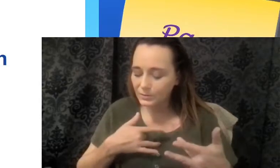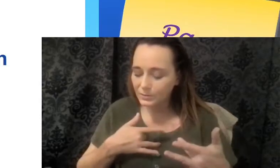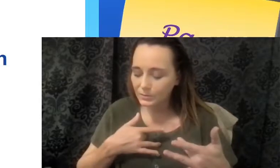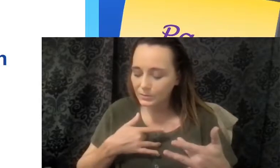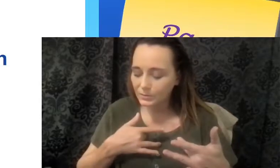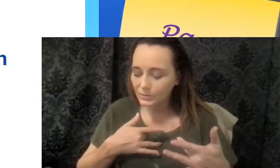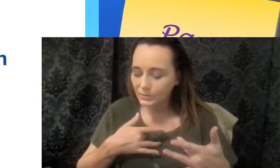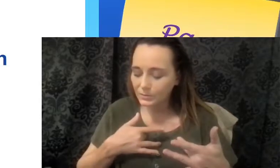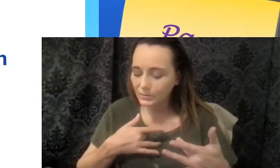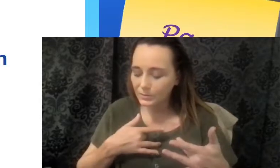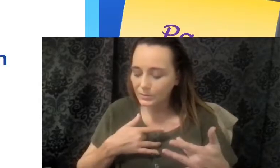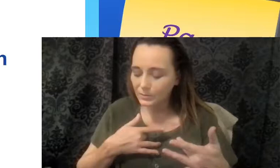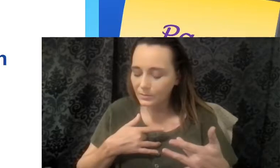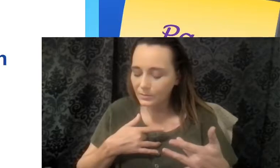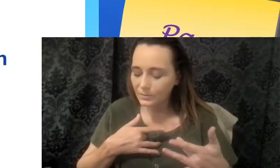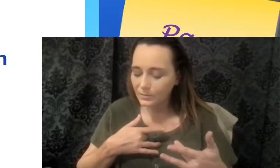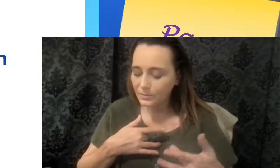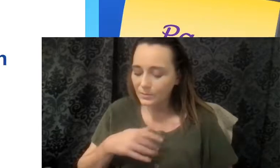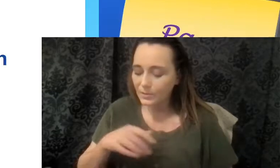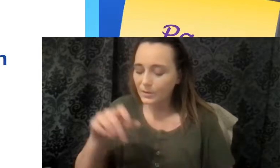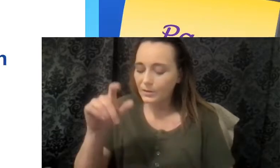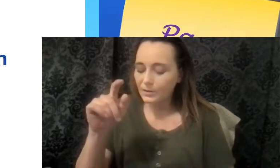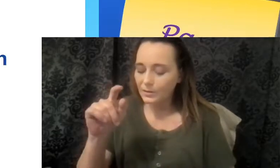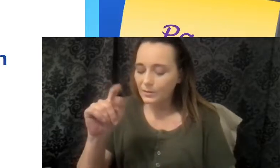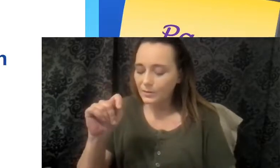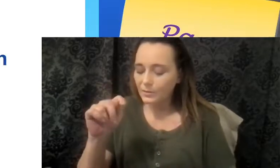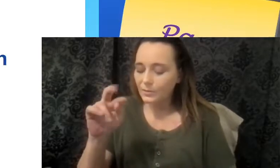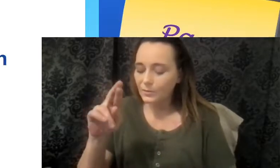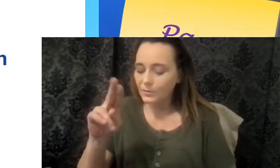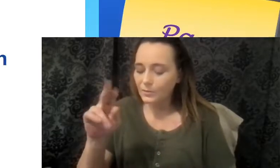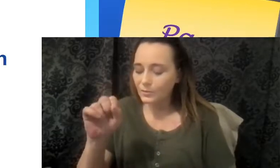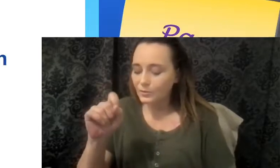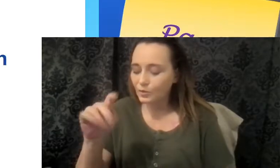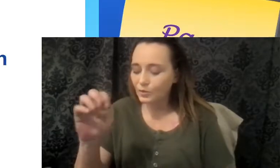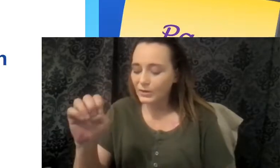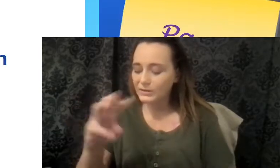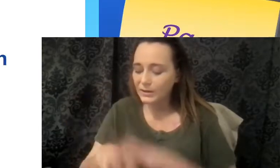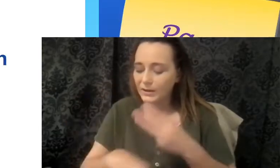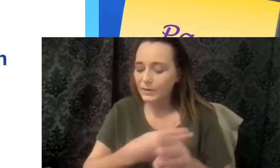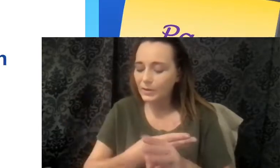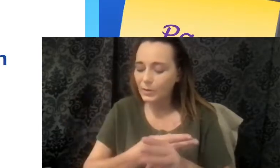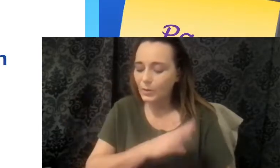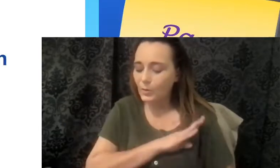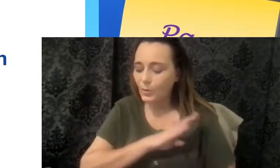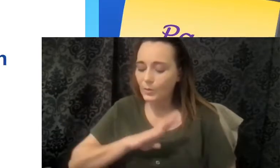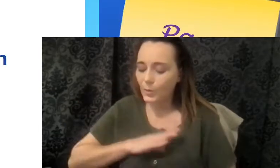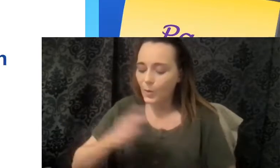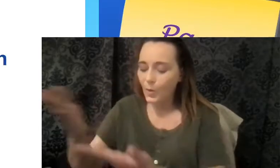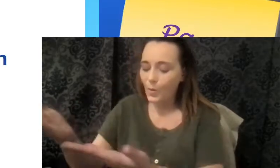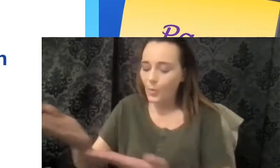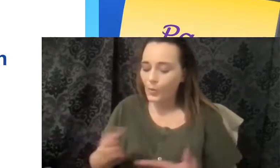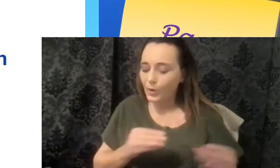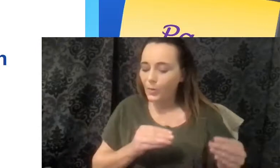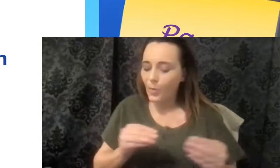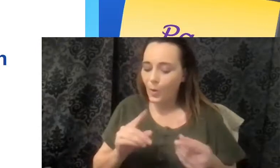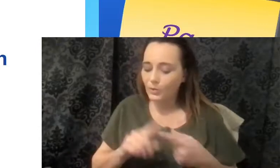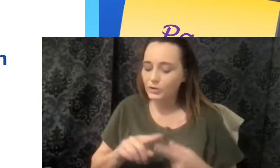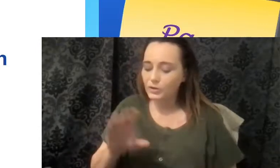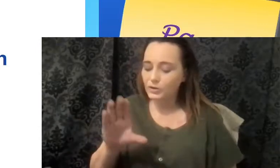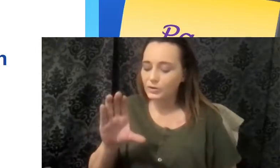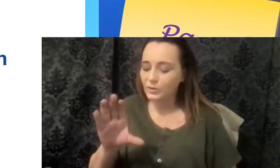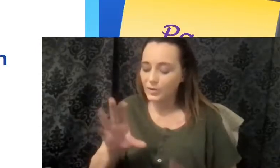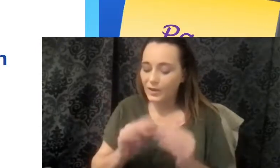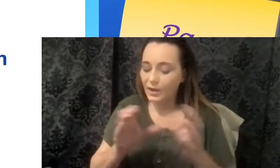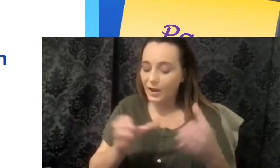the trustees, which are the World Board, are bringing a motion to the conference on behalf of